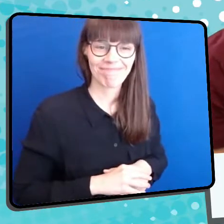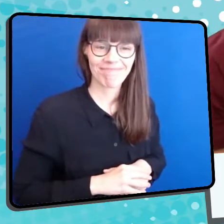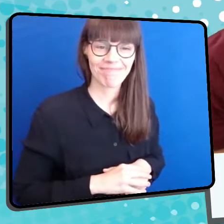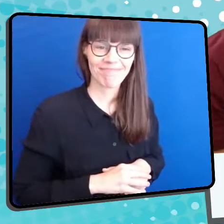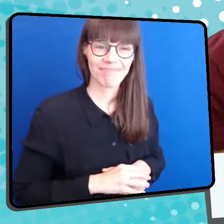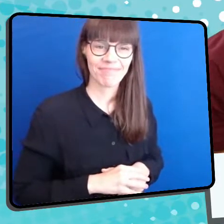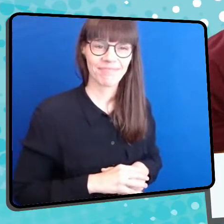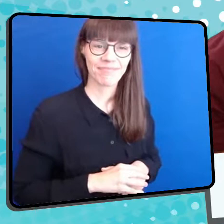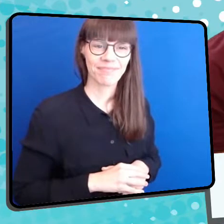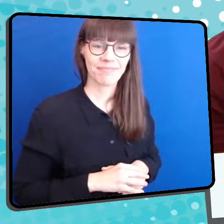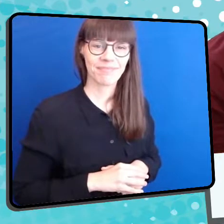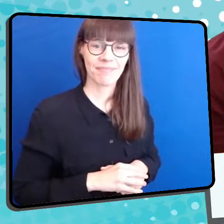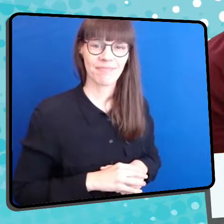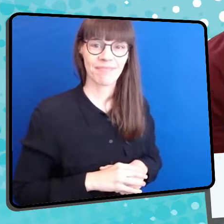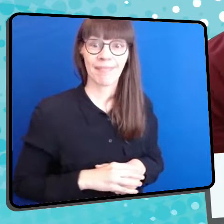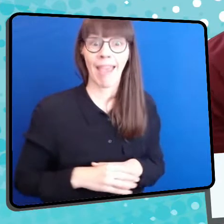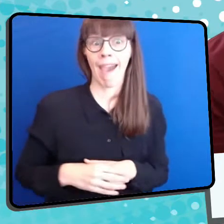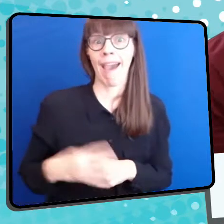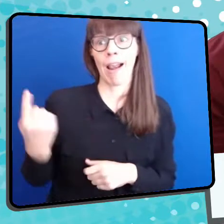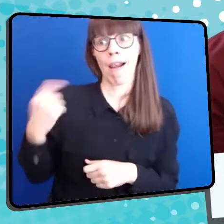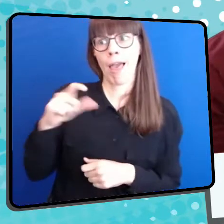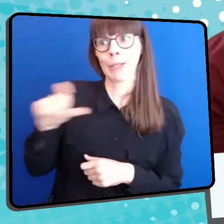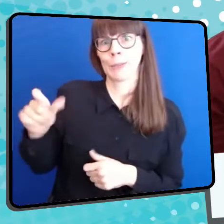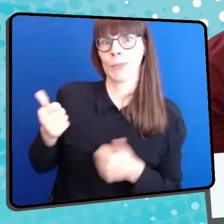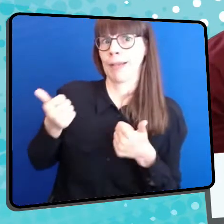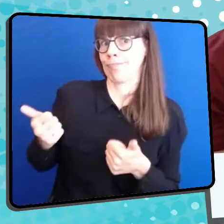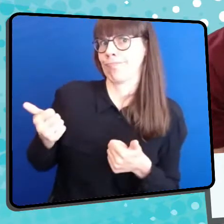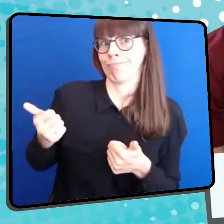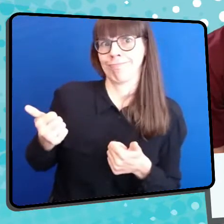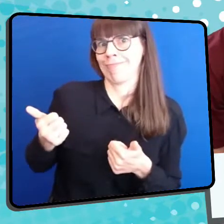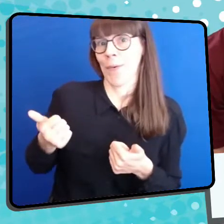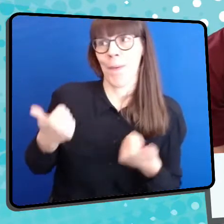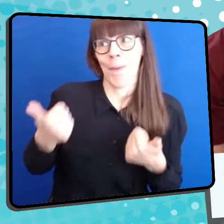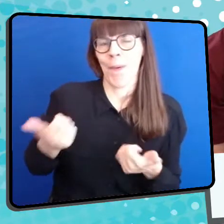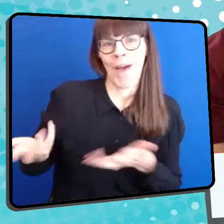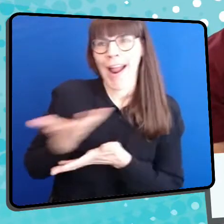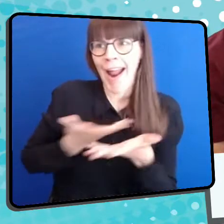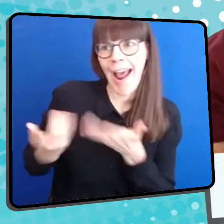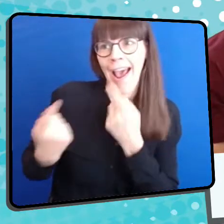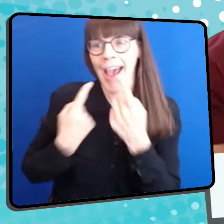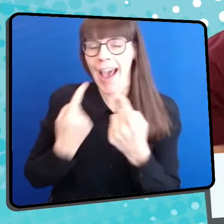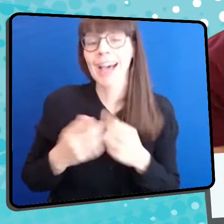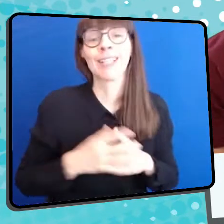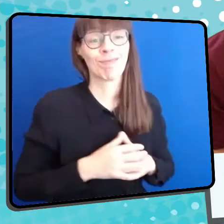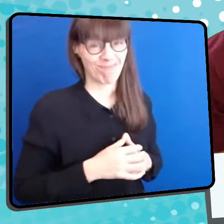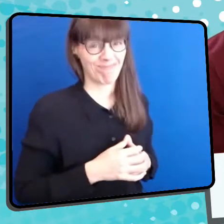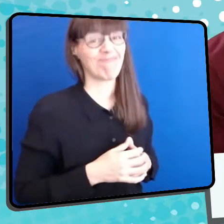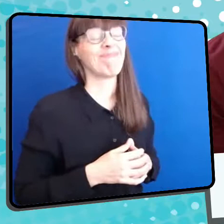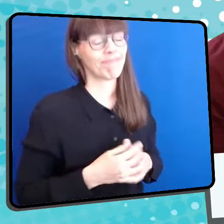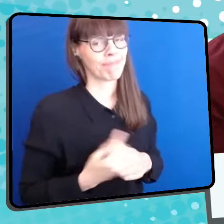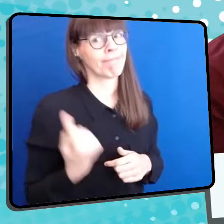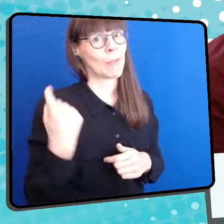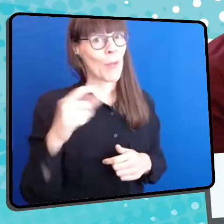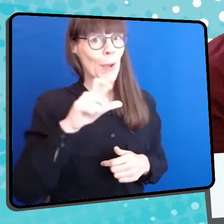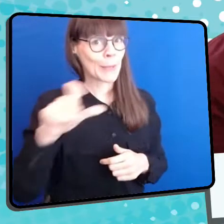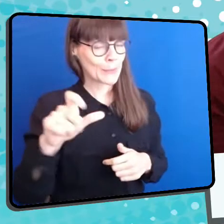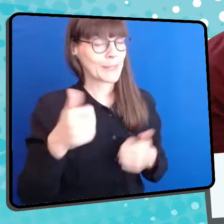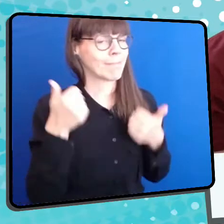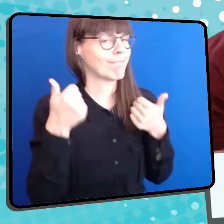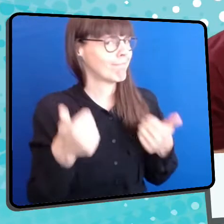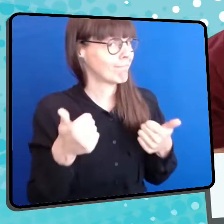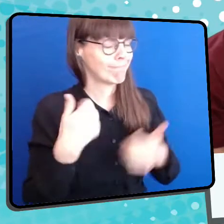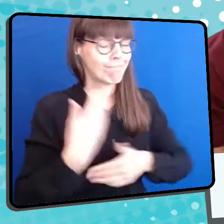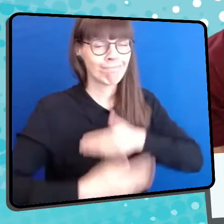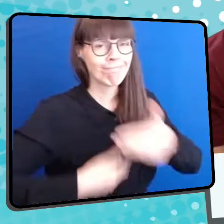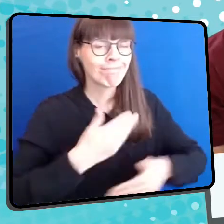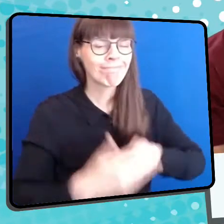So Yeah, we had let's a great start. time last week, which was fun. Yeah, last week it was really nice,